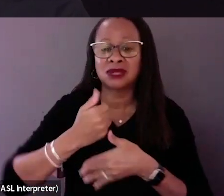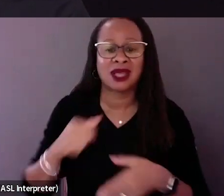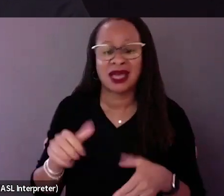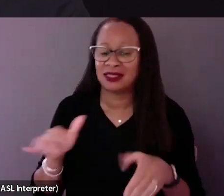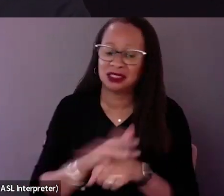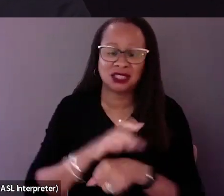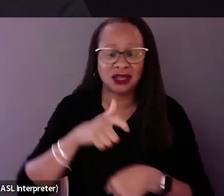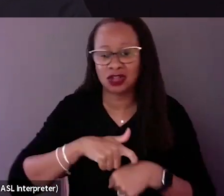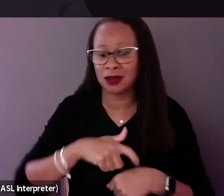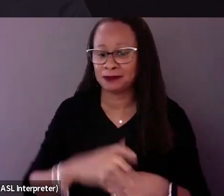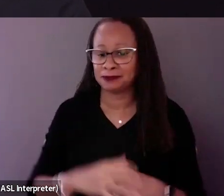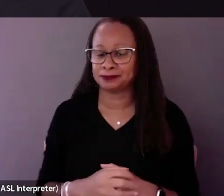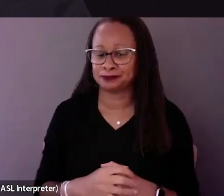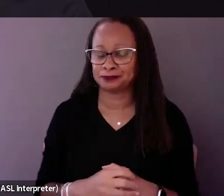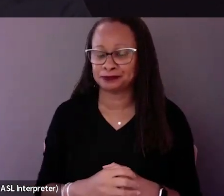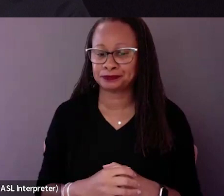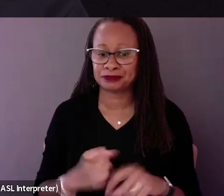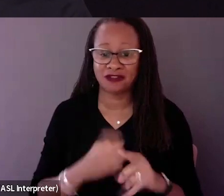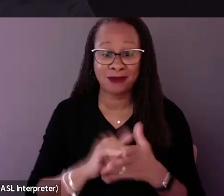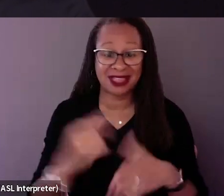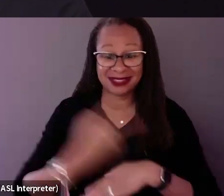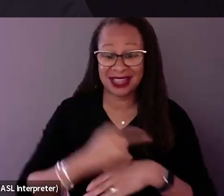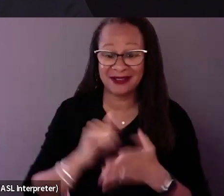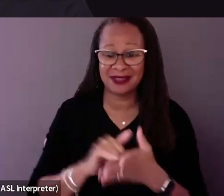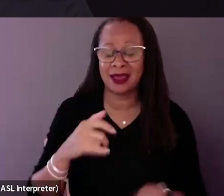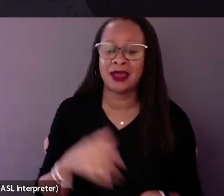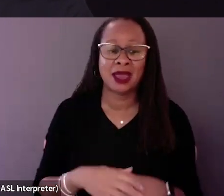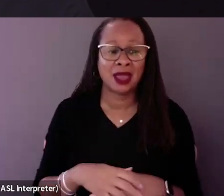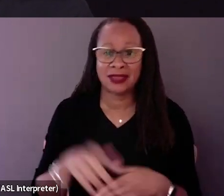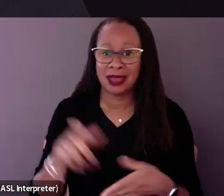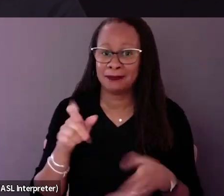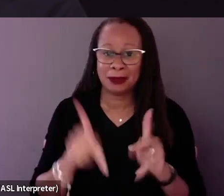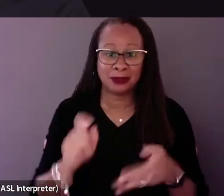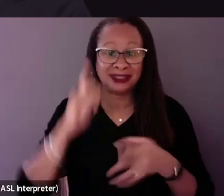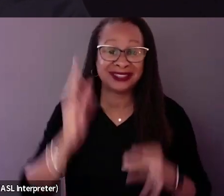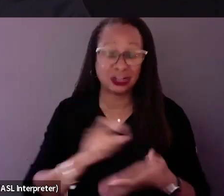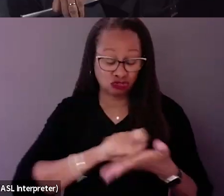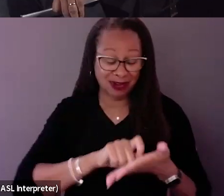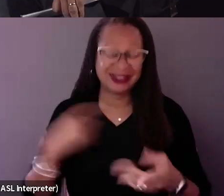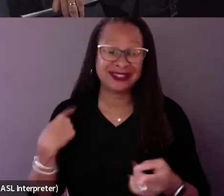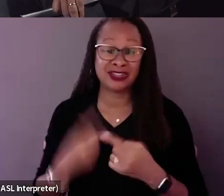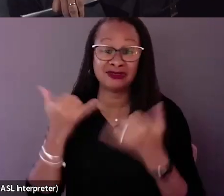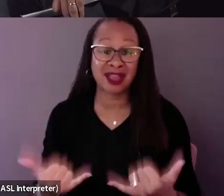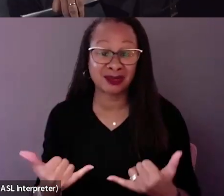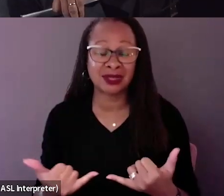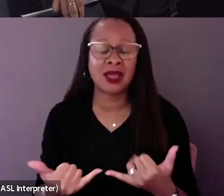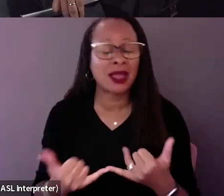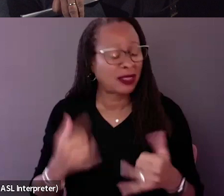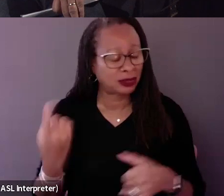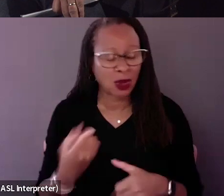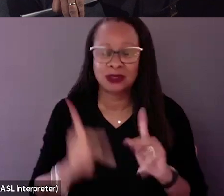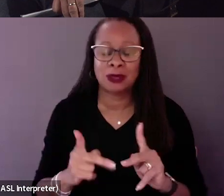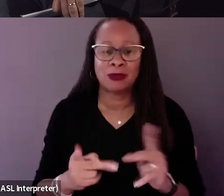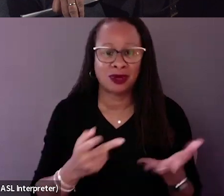entire time, from the day that pen was put to paper till now. There's always been people